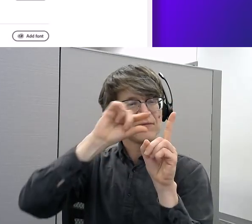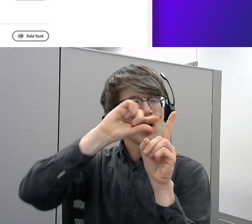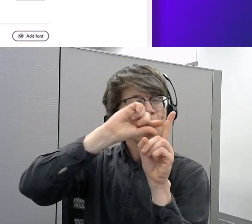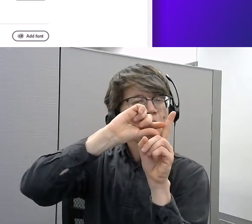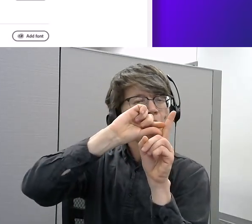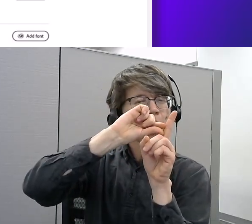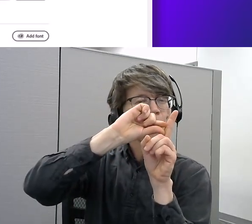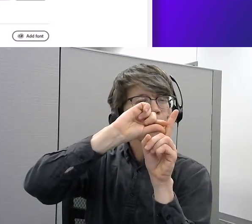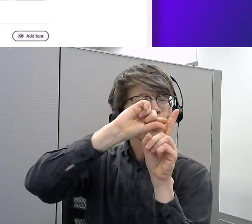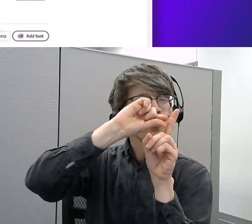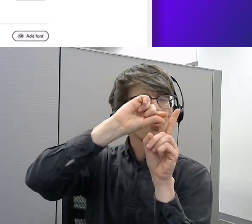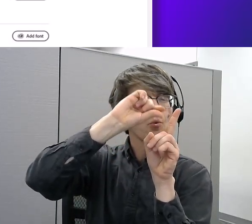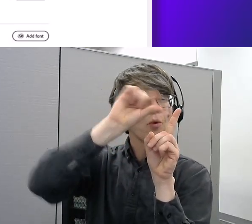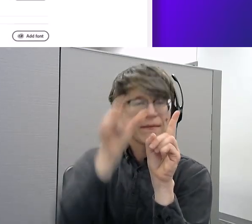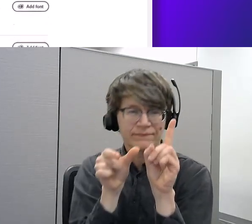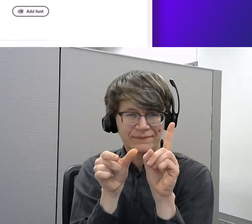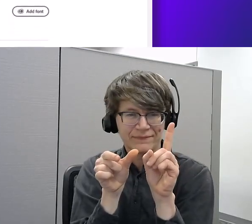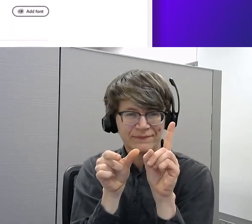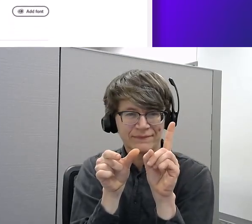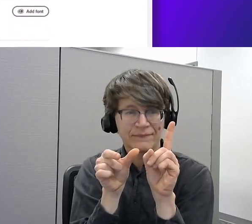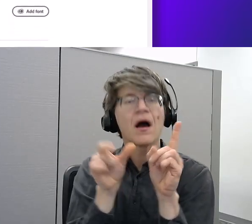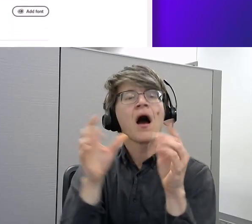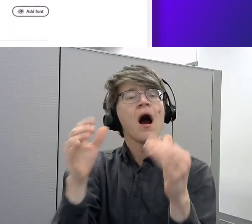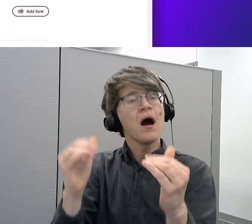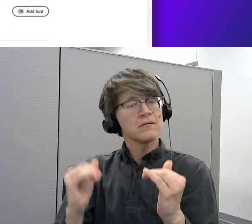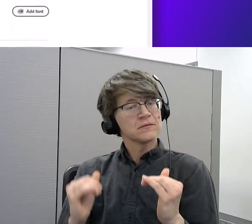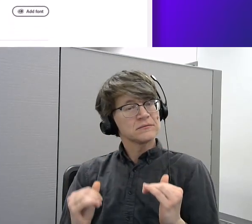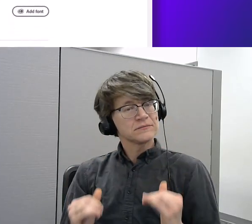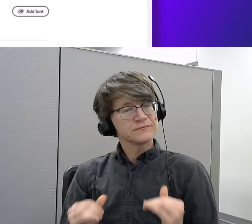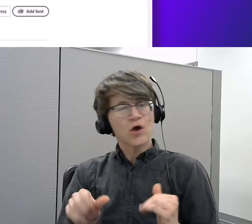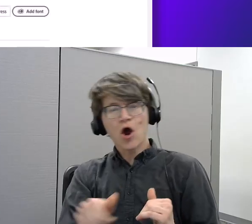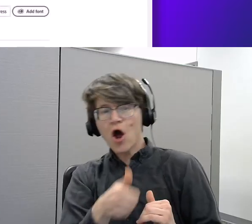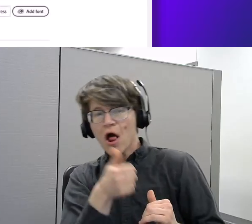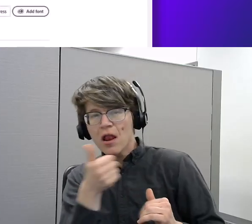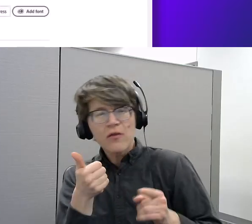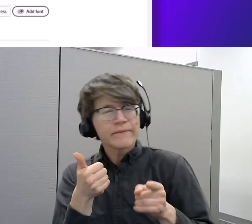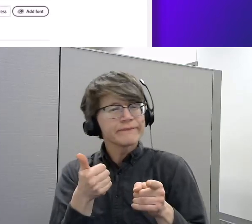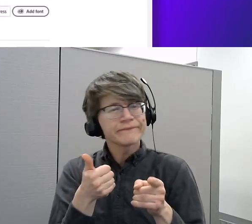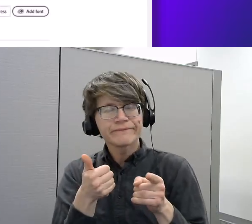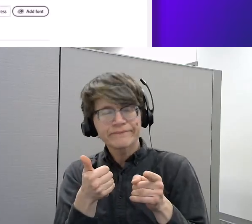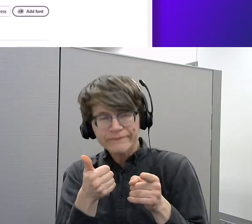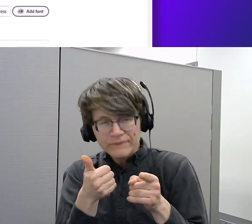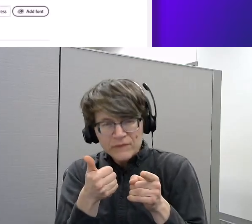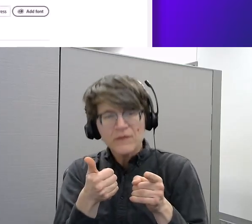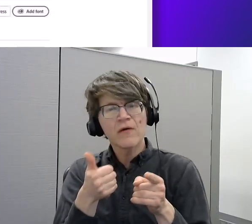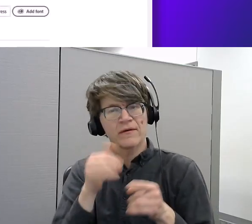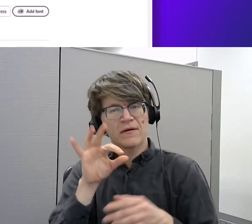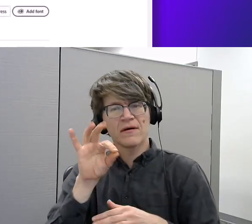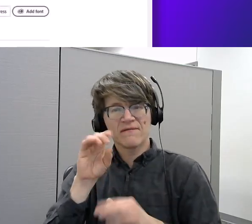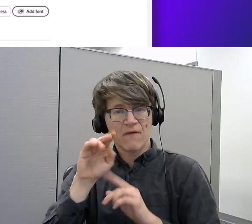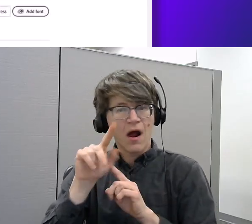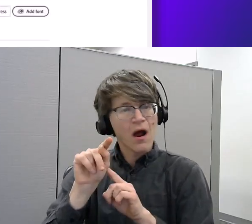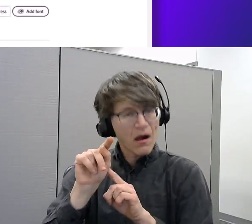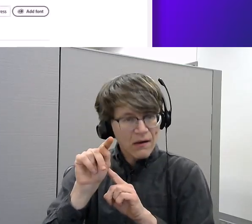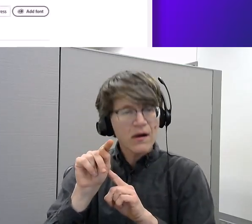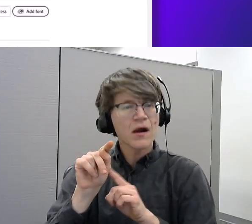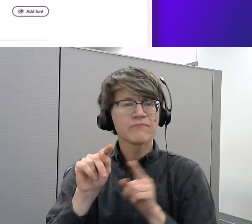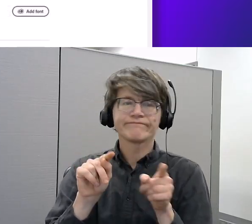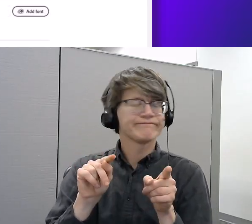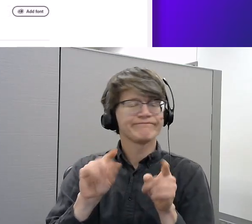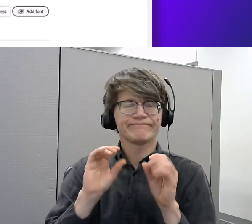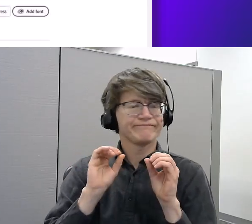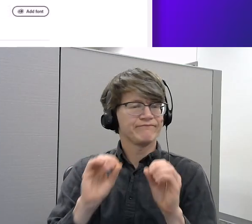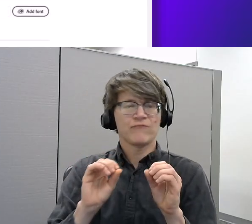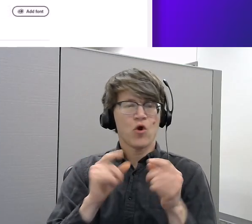is much, much thinner. But when we go to the other typeface, other font choices, here you don't get any of